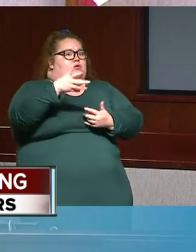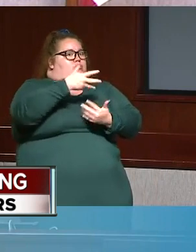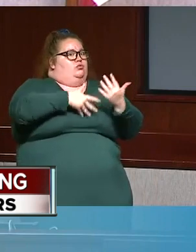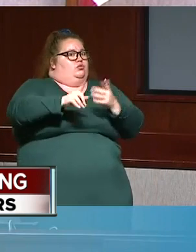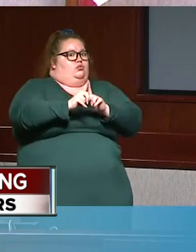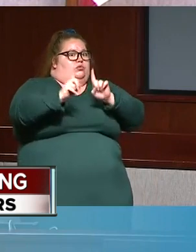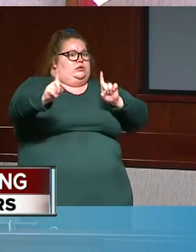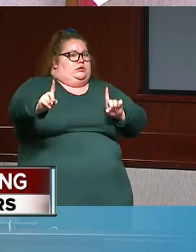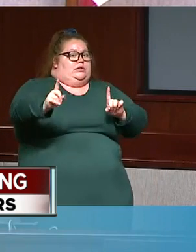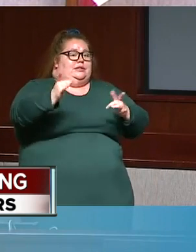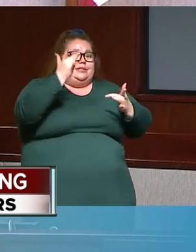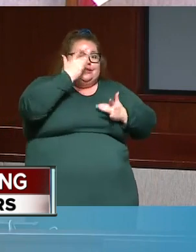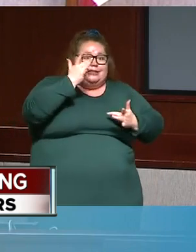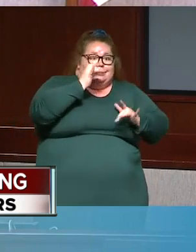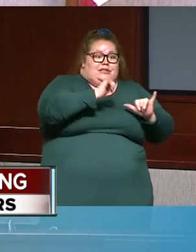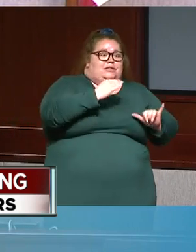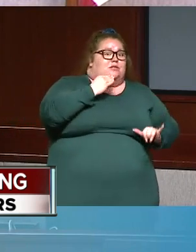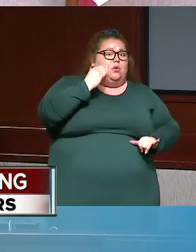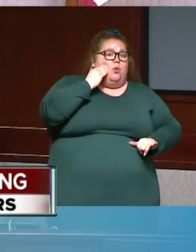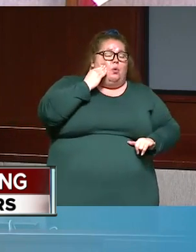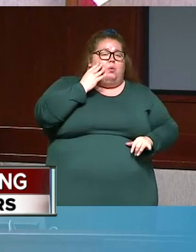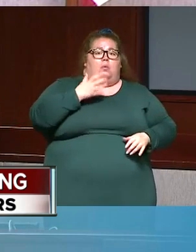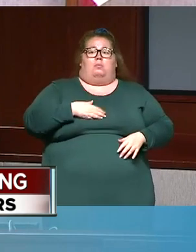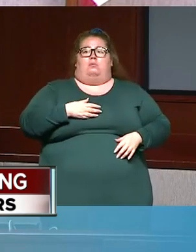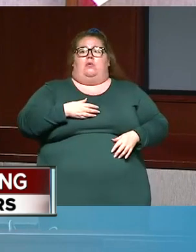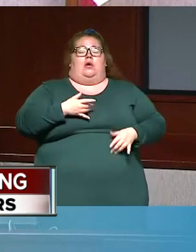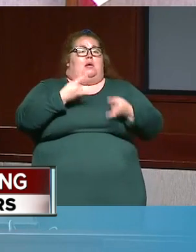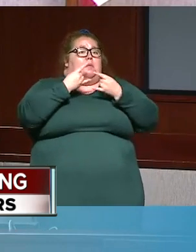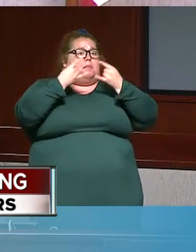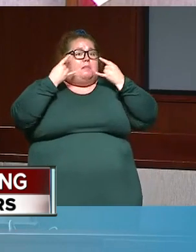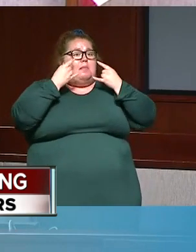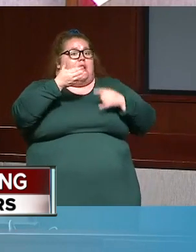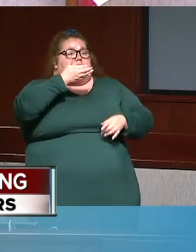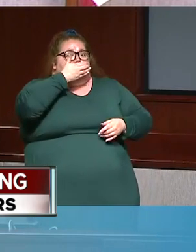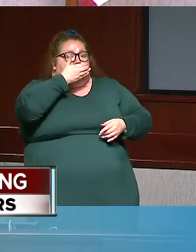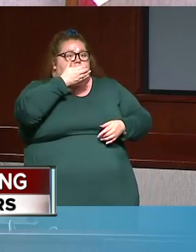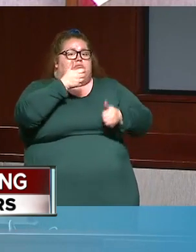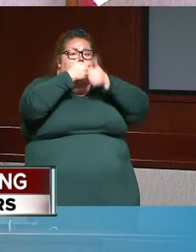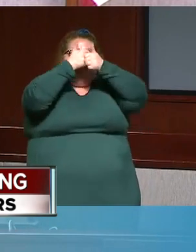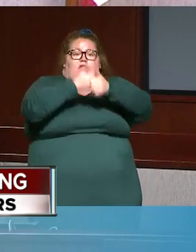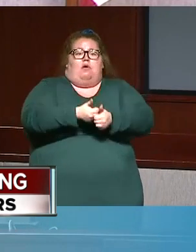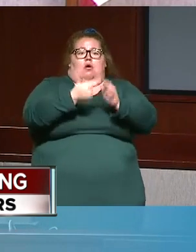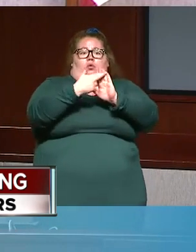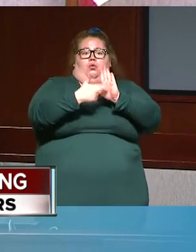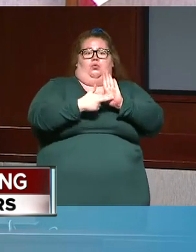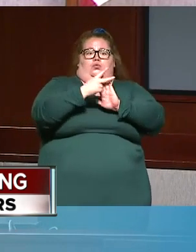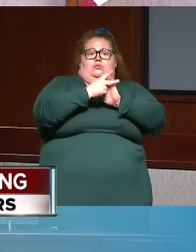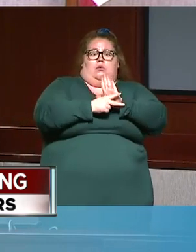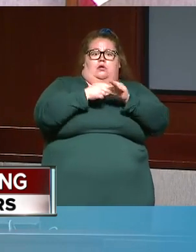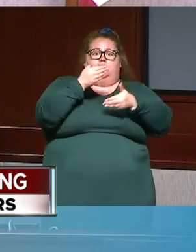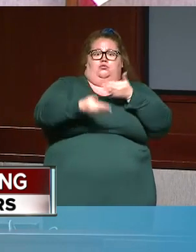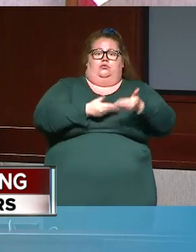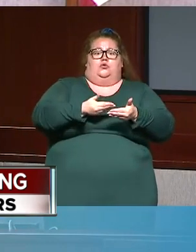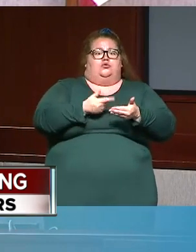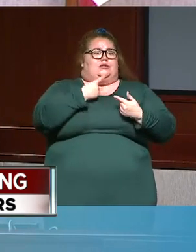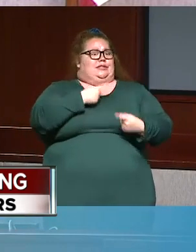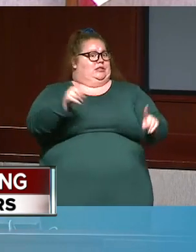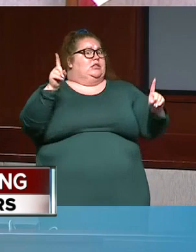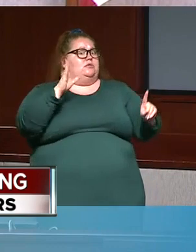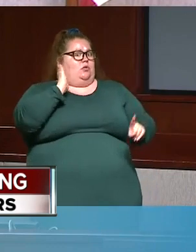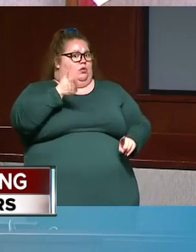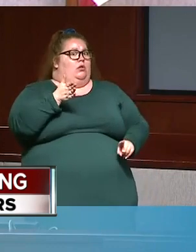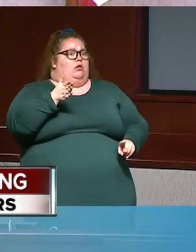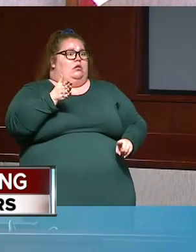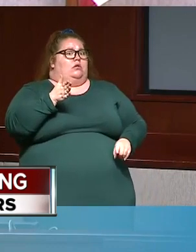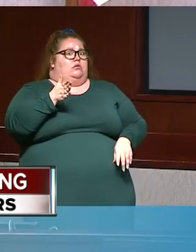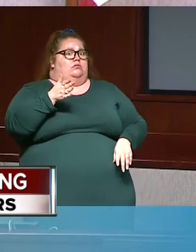sick, to wear masks when you can't, to follow those recommendations. They work, and they'll work to